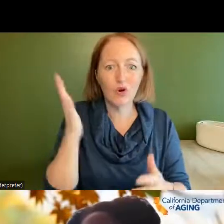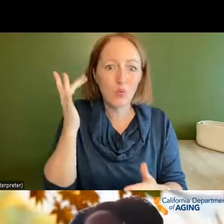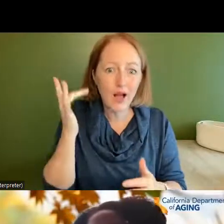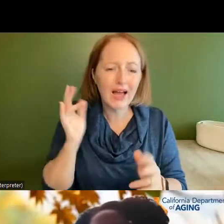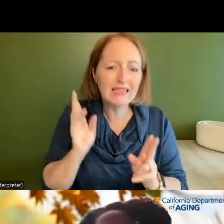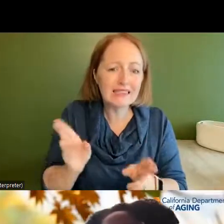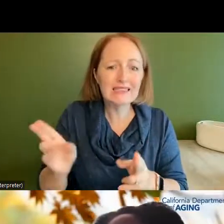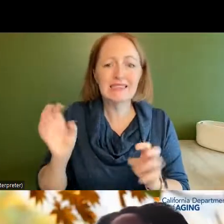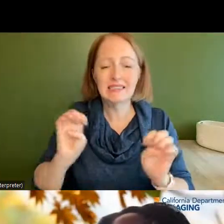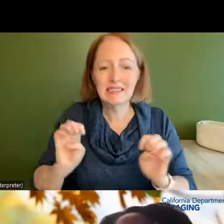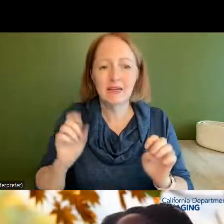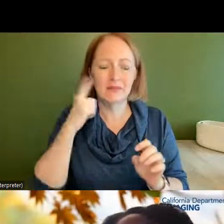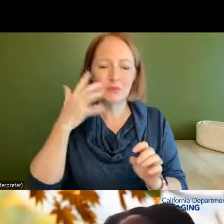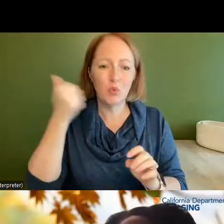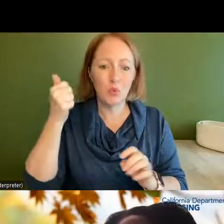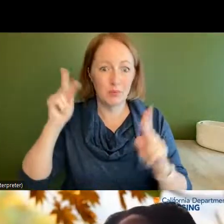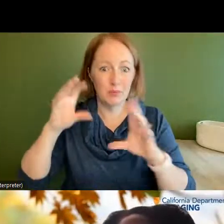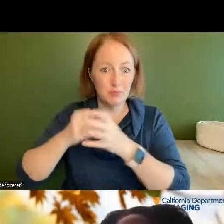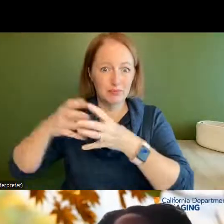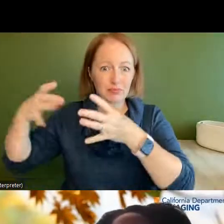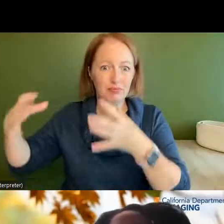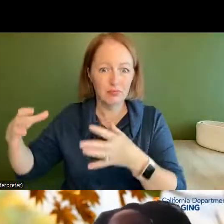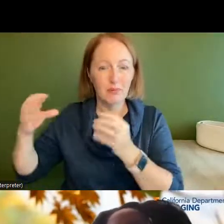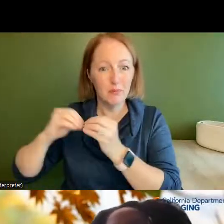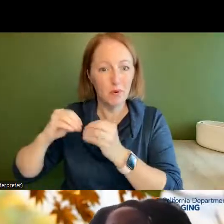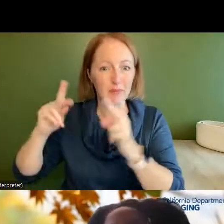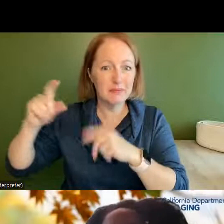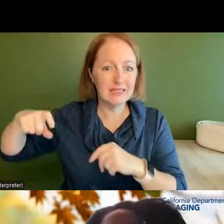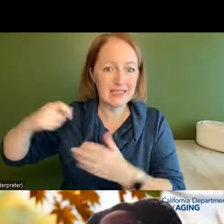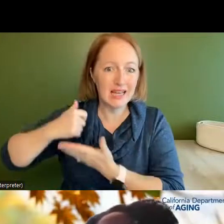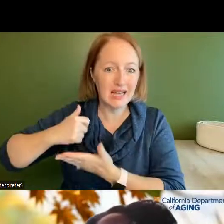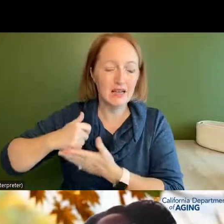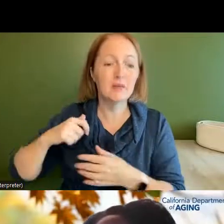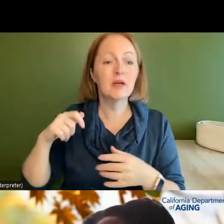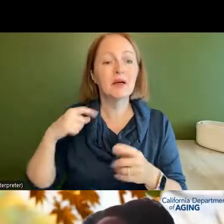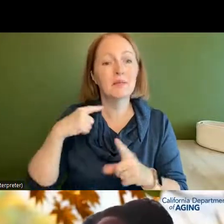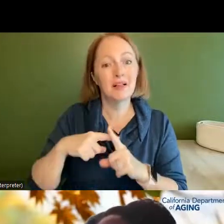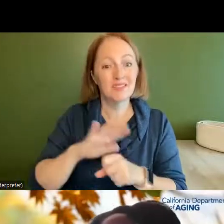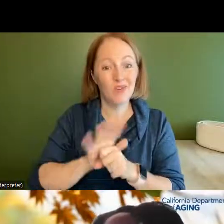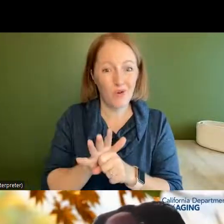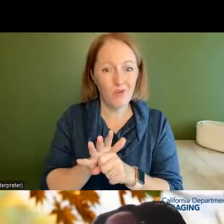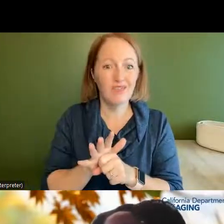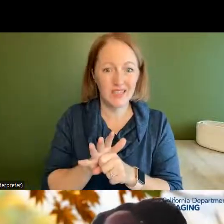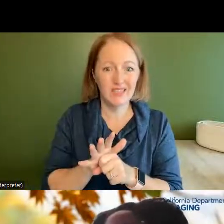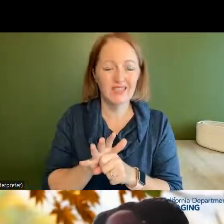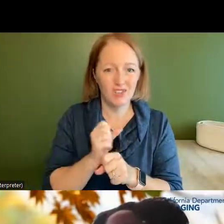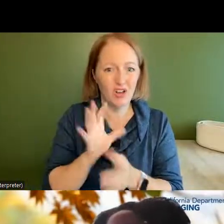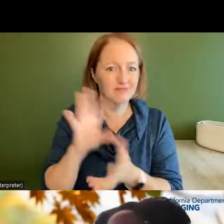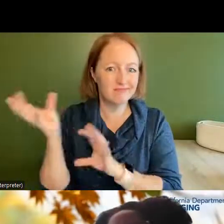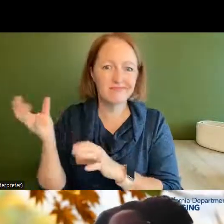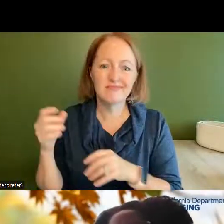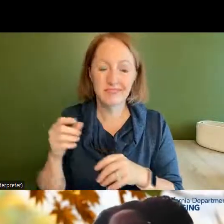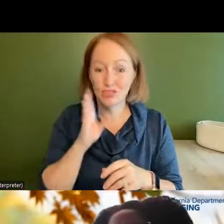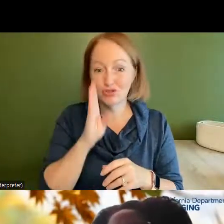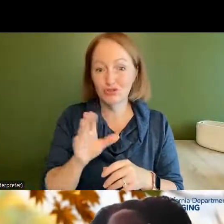of kind of the older adult population increasing, and also because of COVID. So direct care workers have